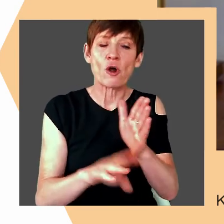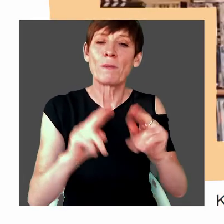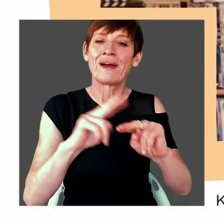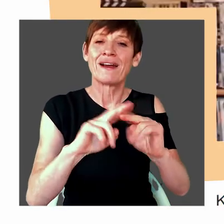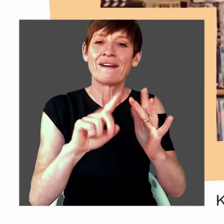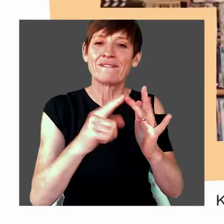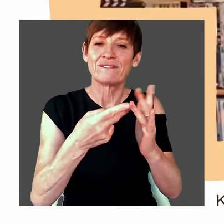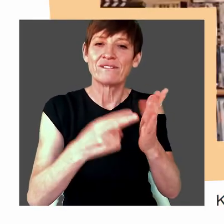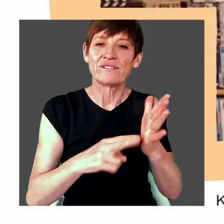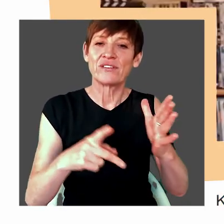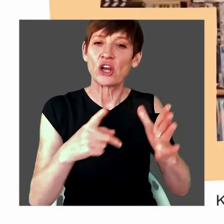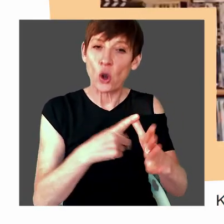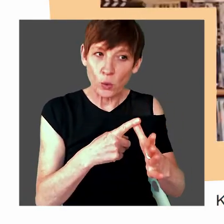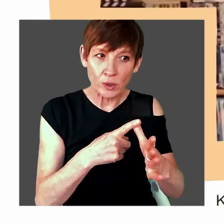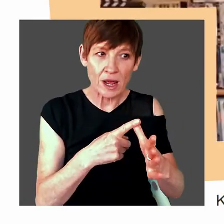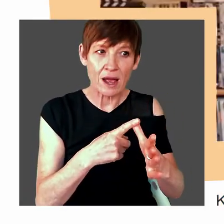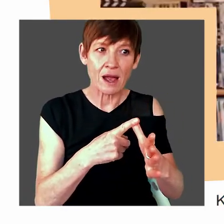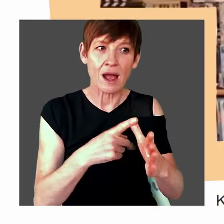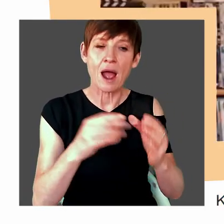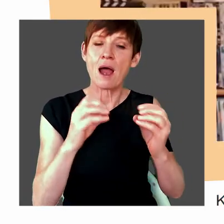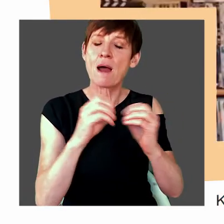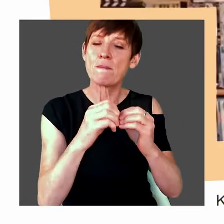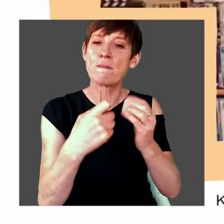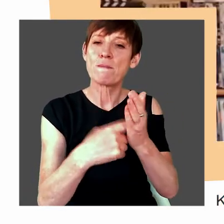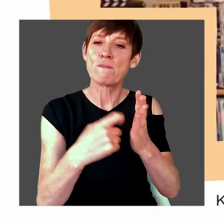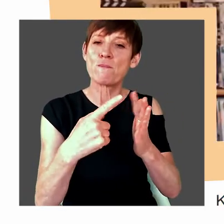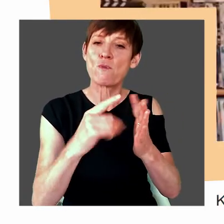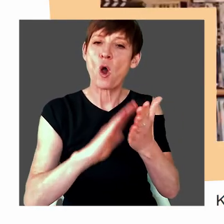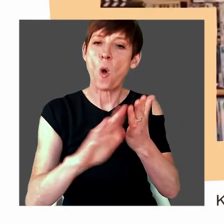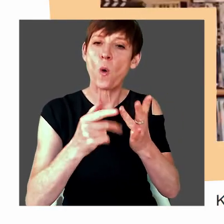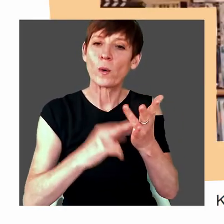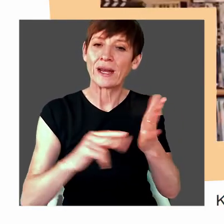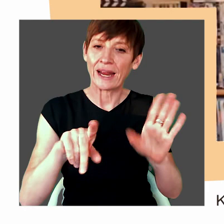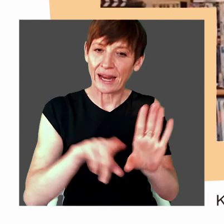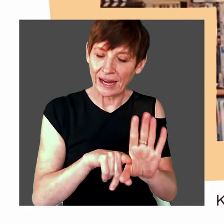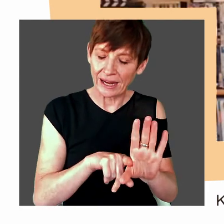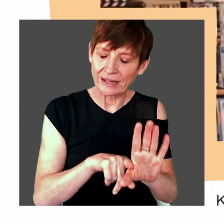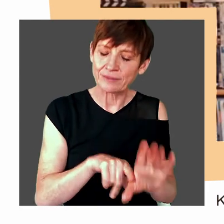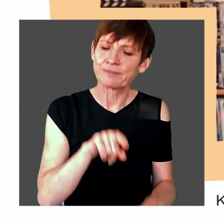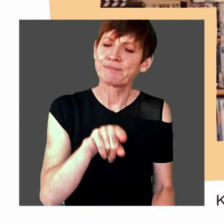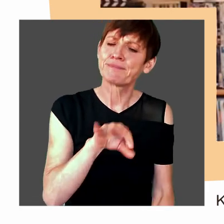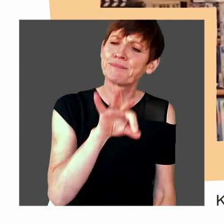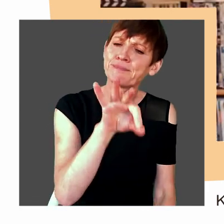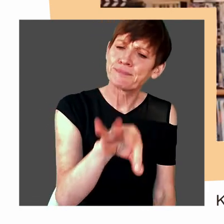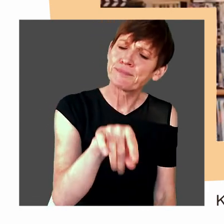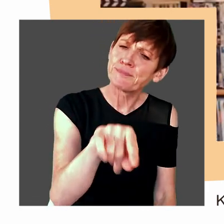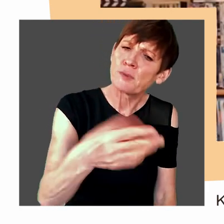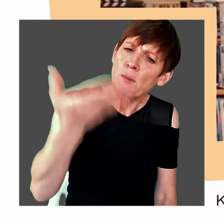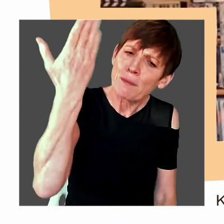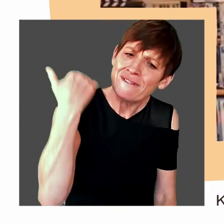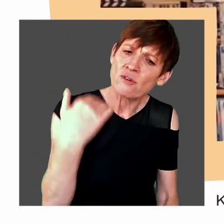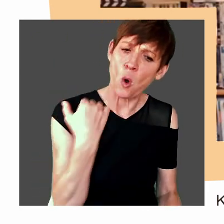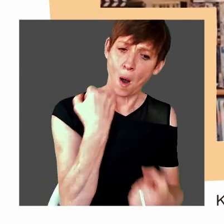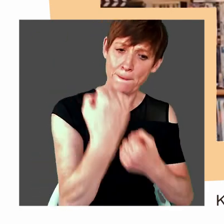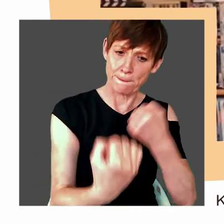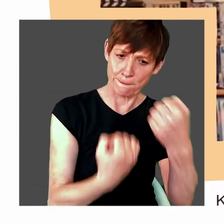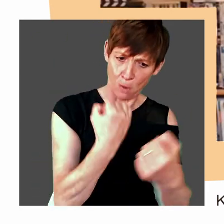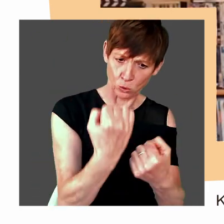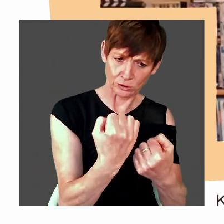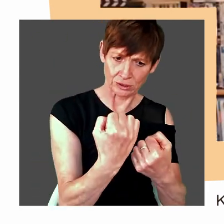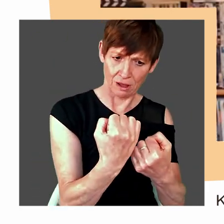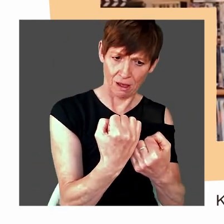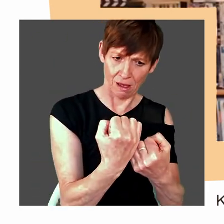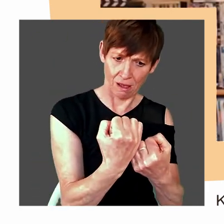photography. This is a really interesting one. What transferable skills taken from boxing do you use within your artistic